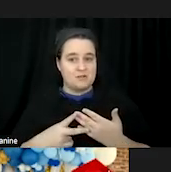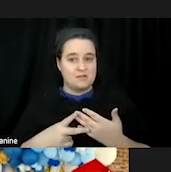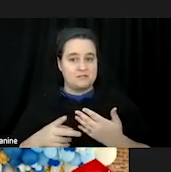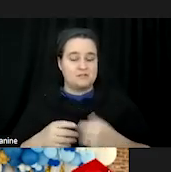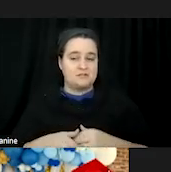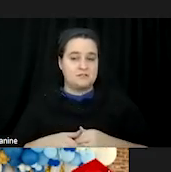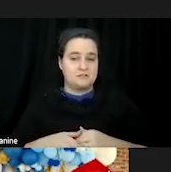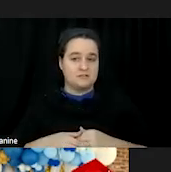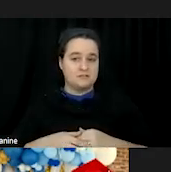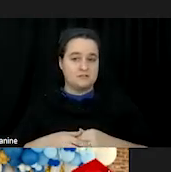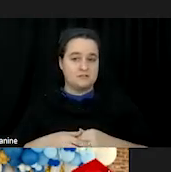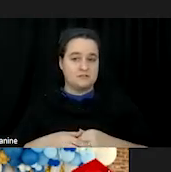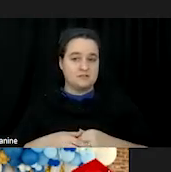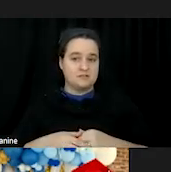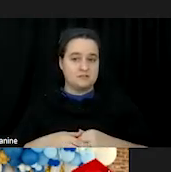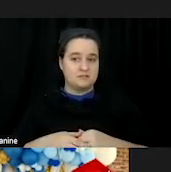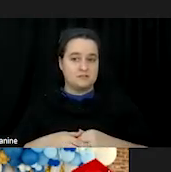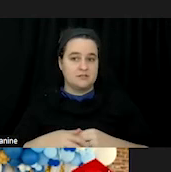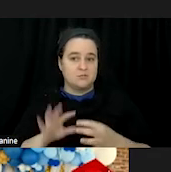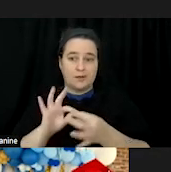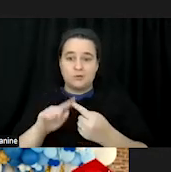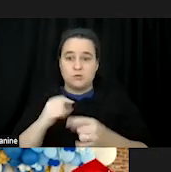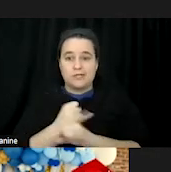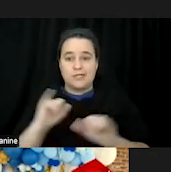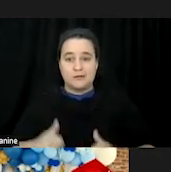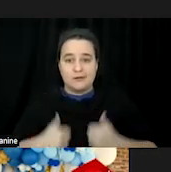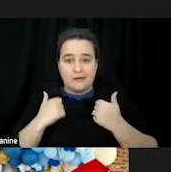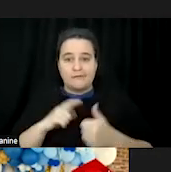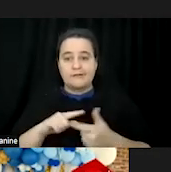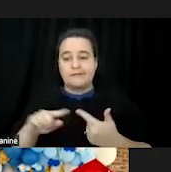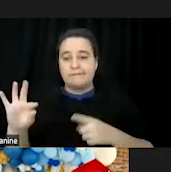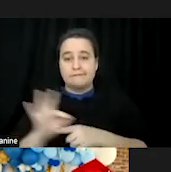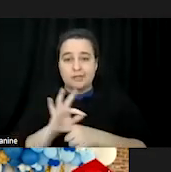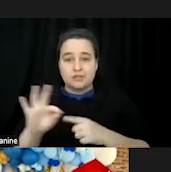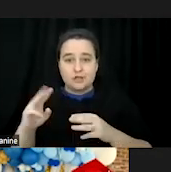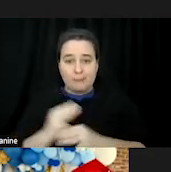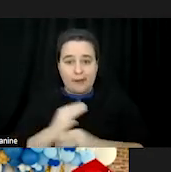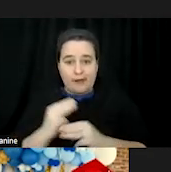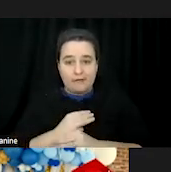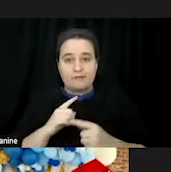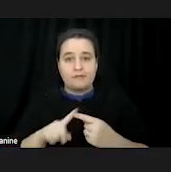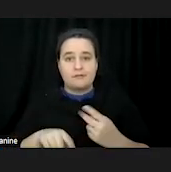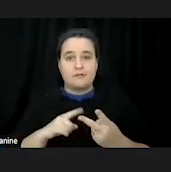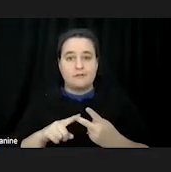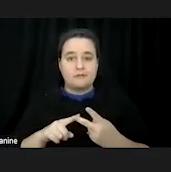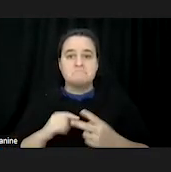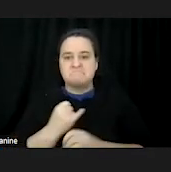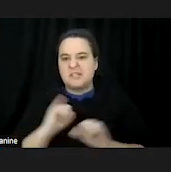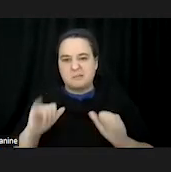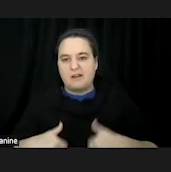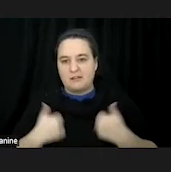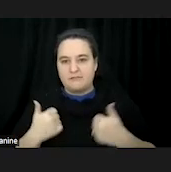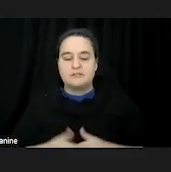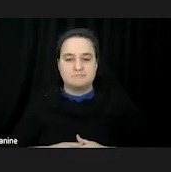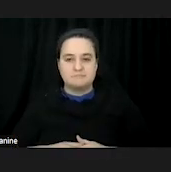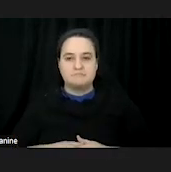on independent living, functional math, and independent living, mm-hmm.